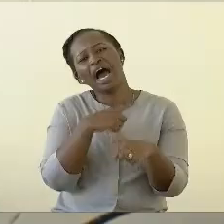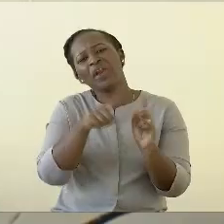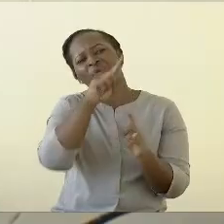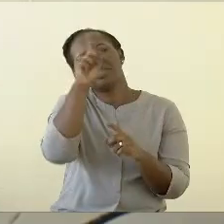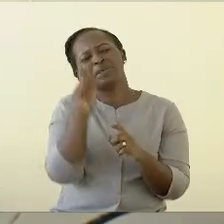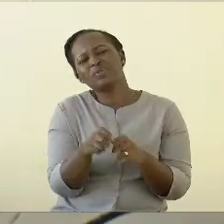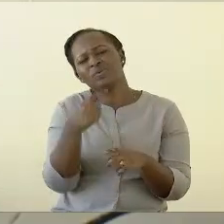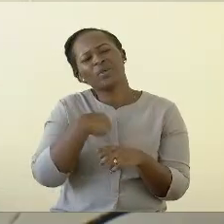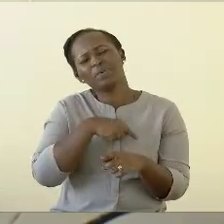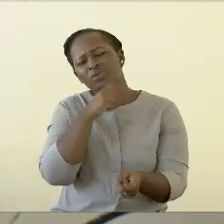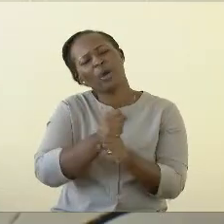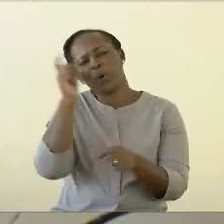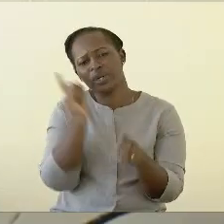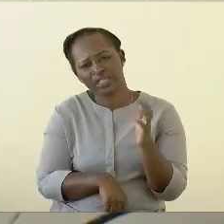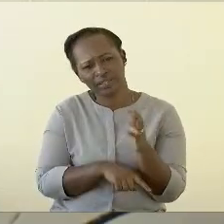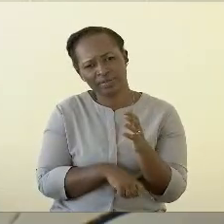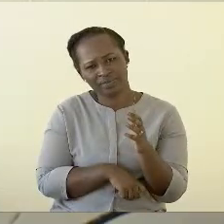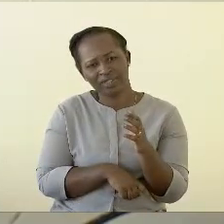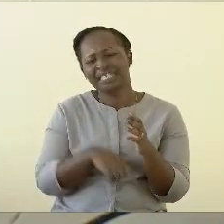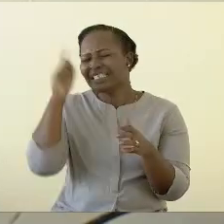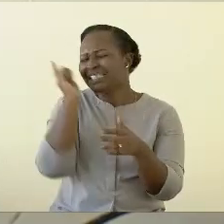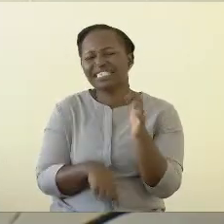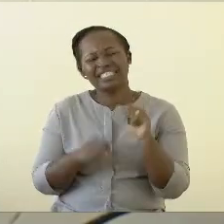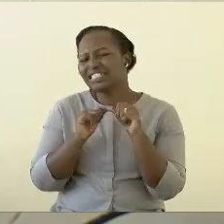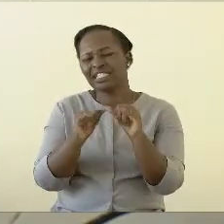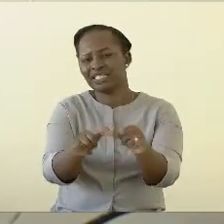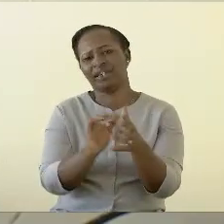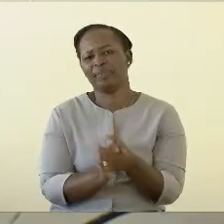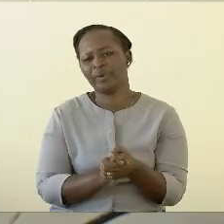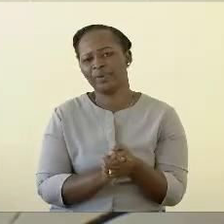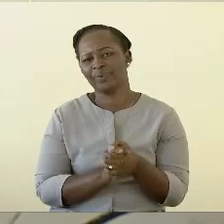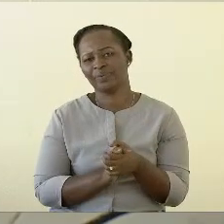better return? Which one is sustainable?